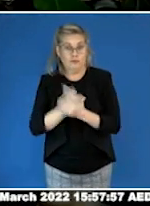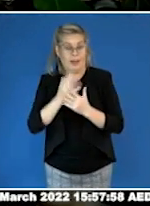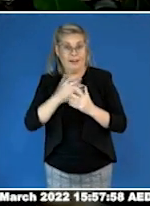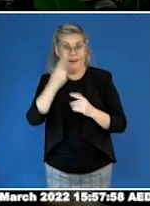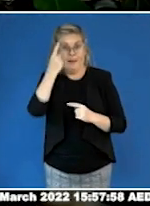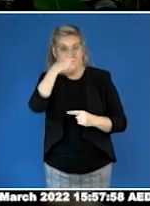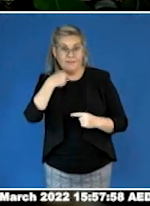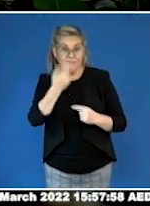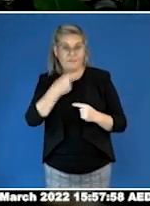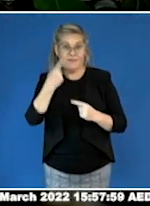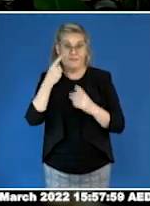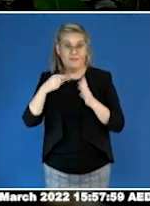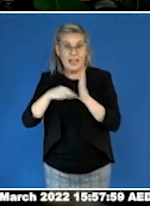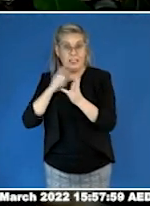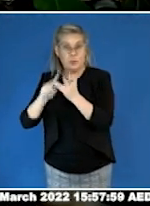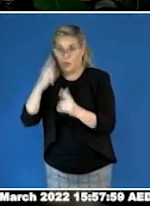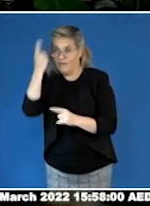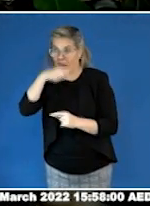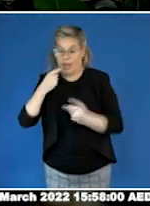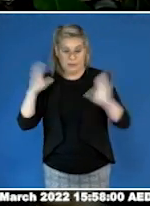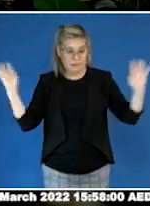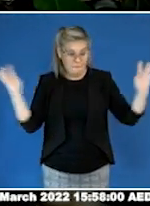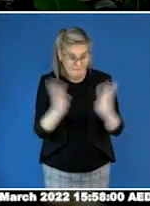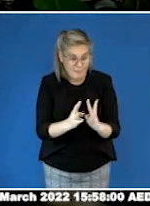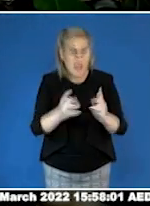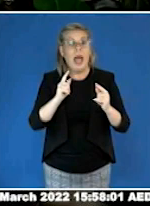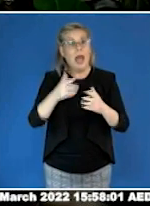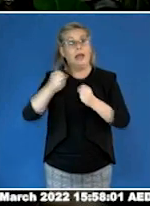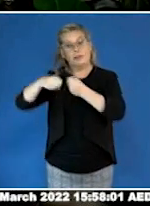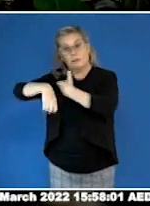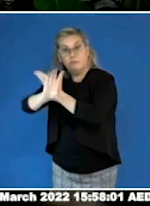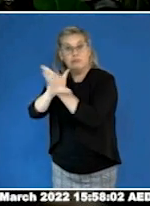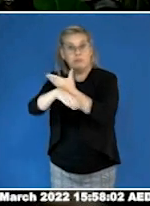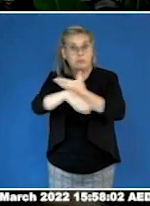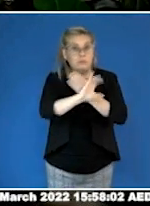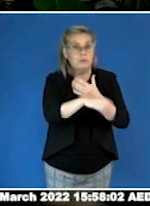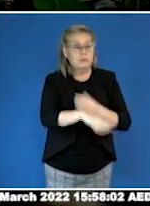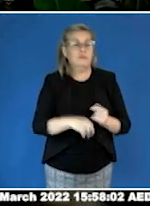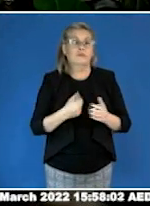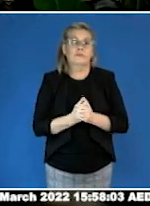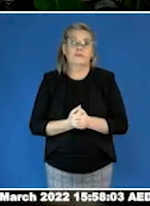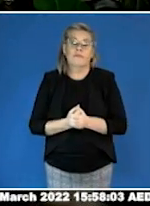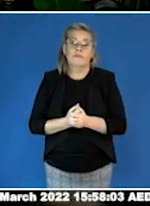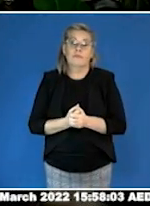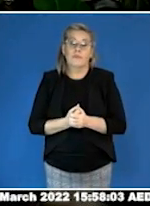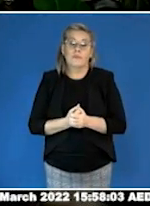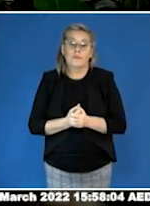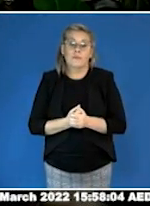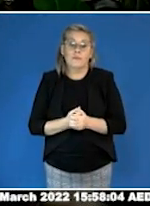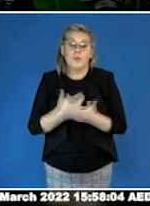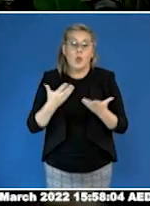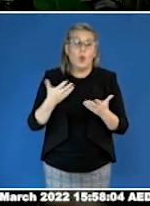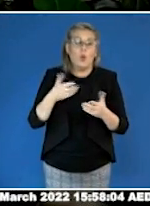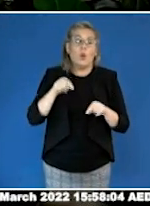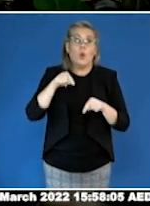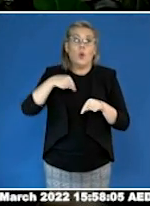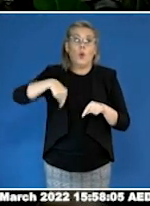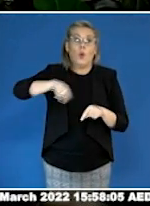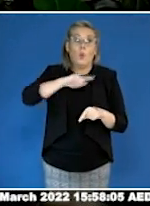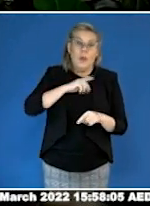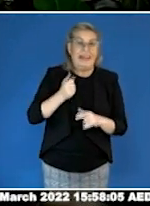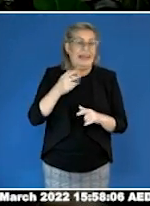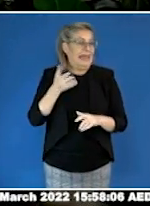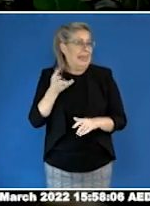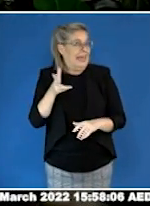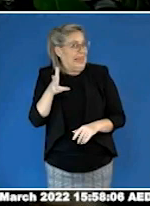we've uncovered the most difficult stories we've heard. Autistic women and autistic gender diverse adults who have